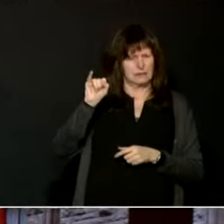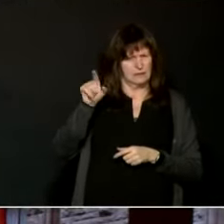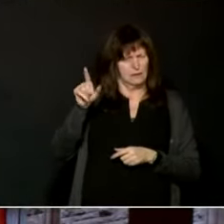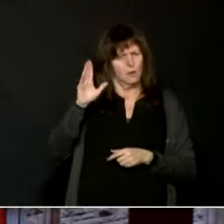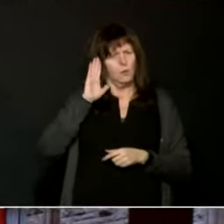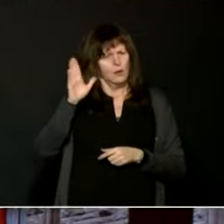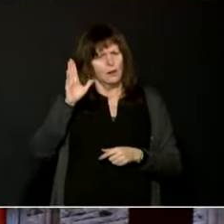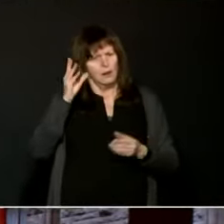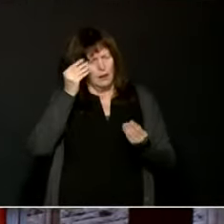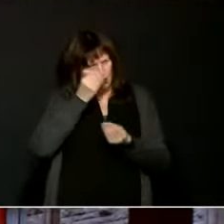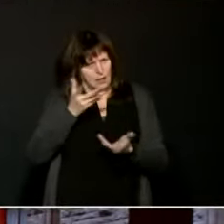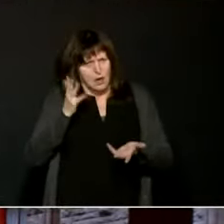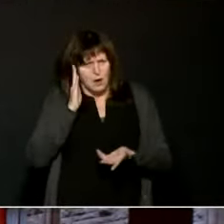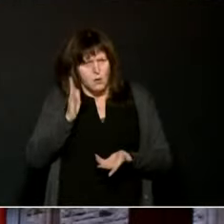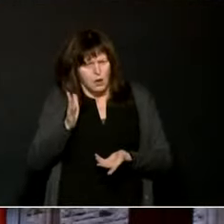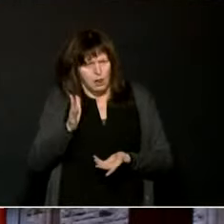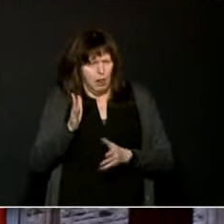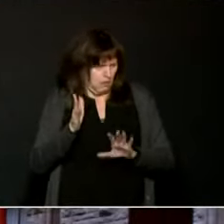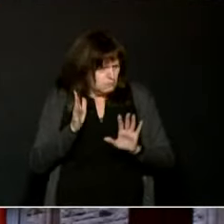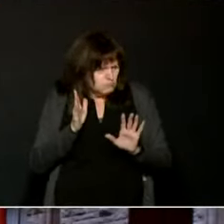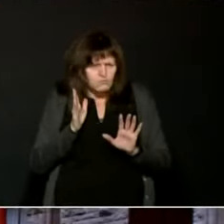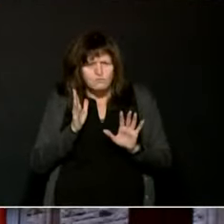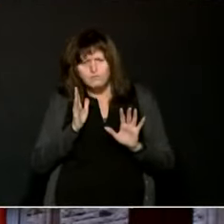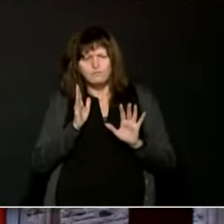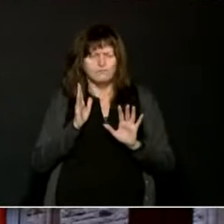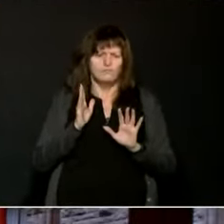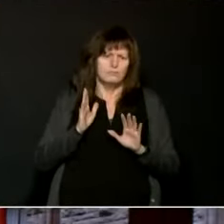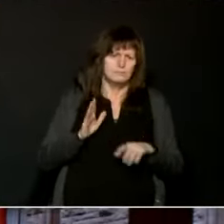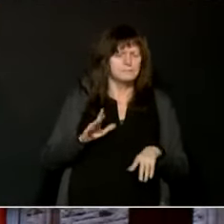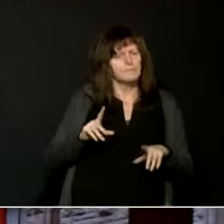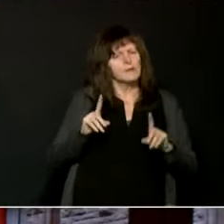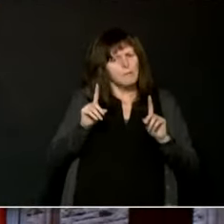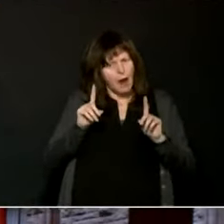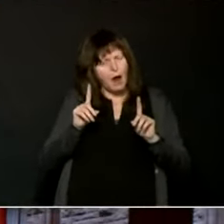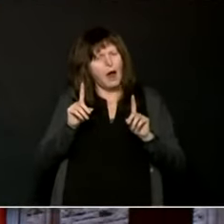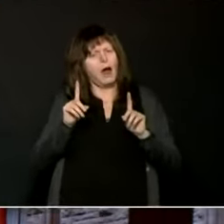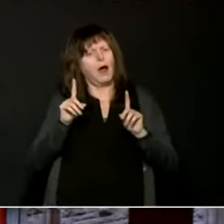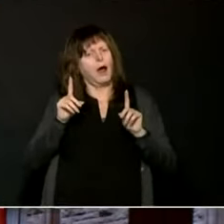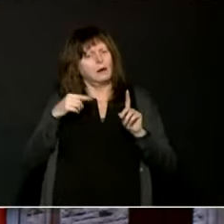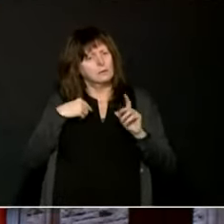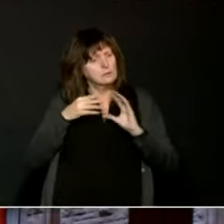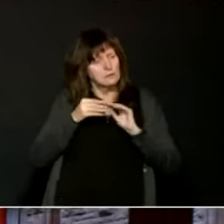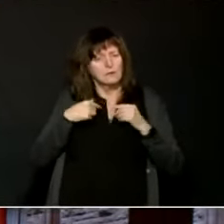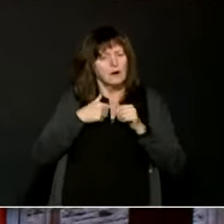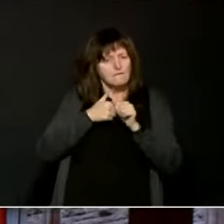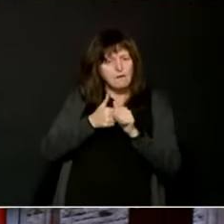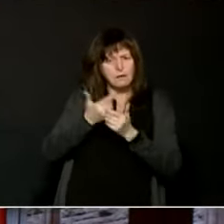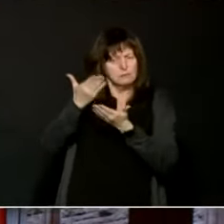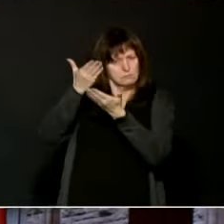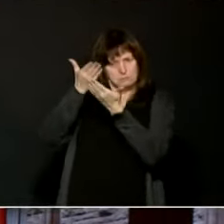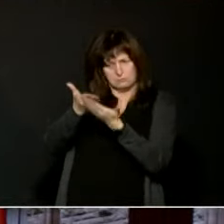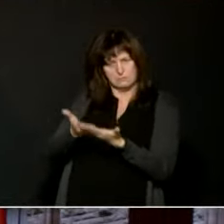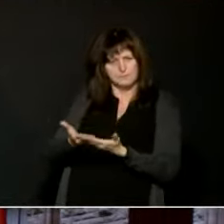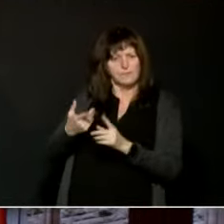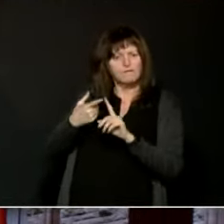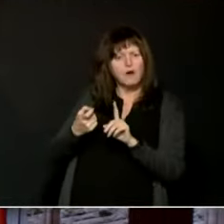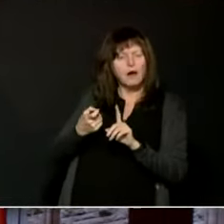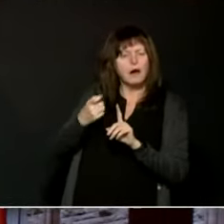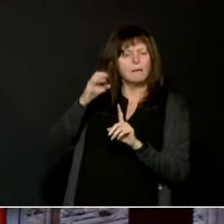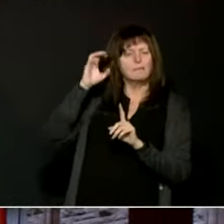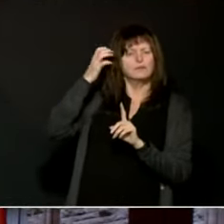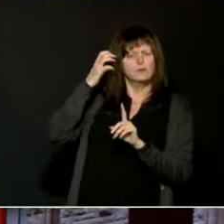the early studies of these very few small cases that we have seen from the European sector, and these have been